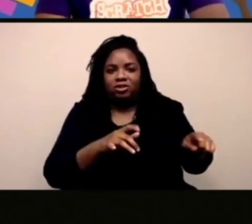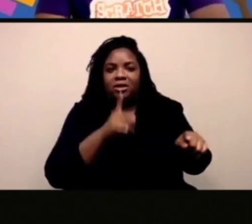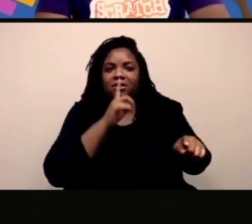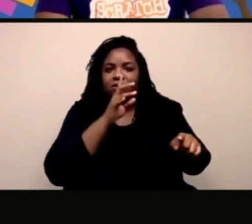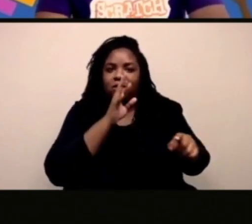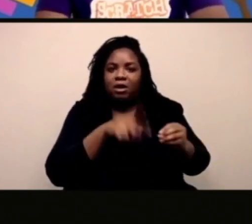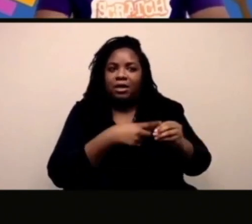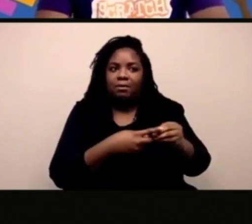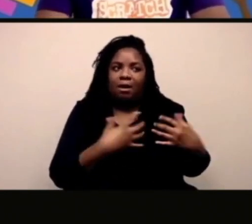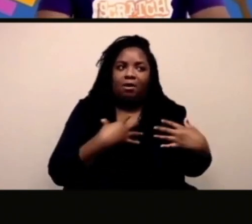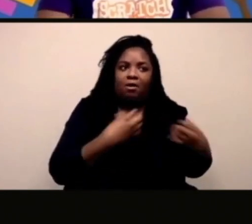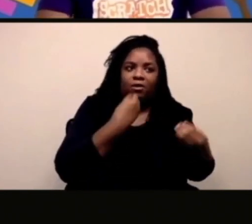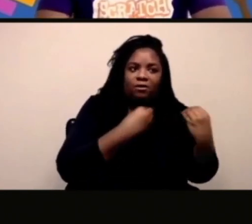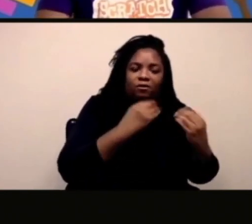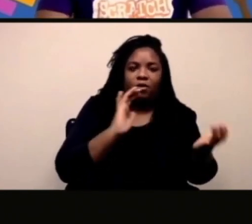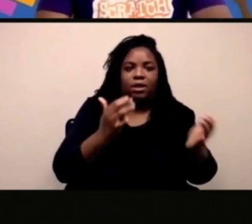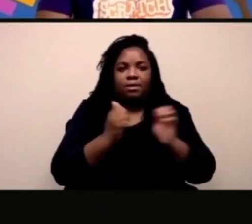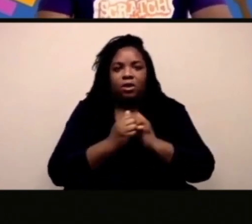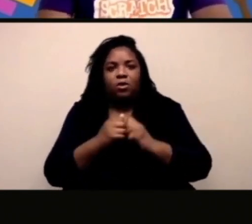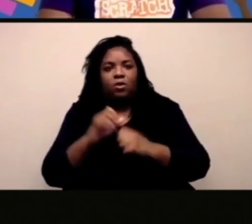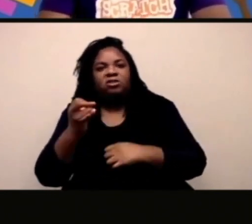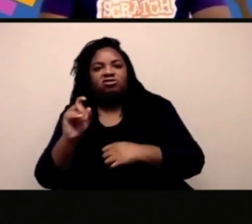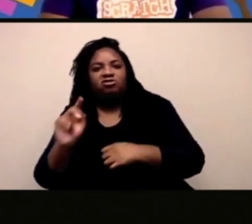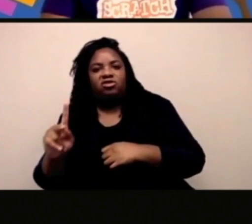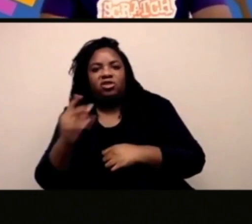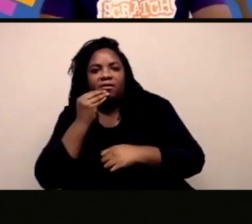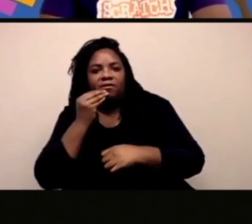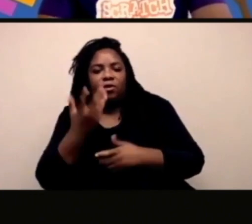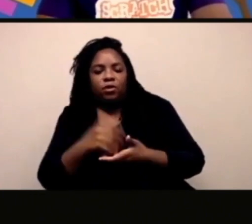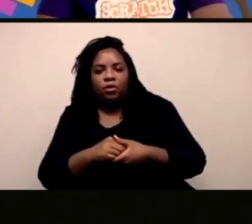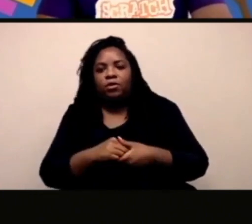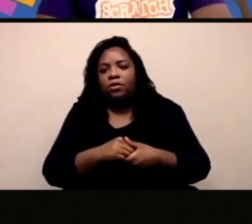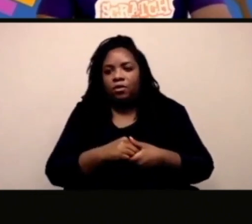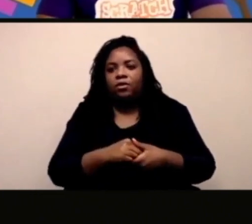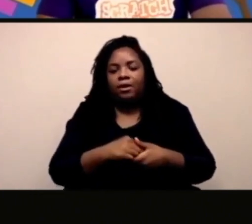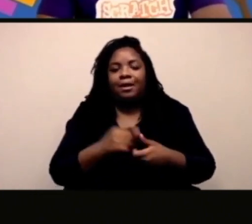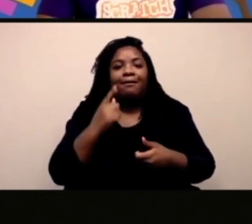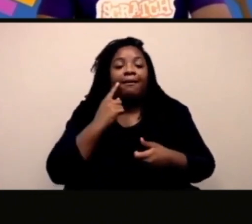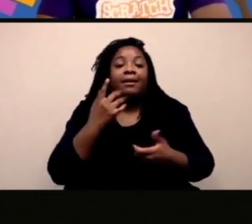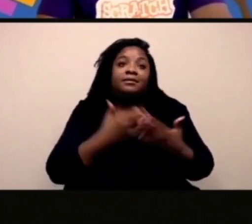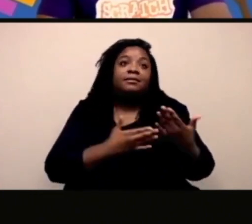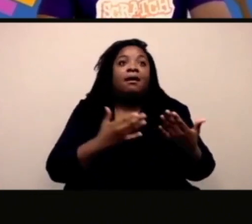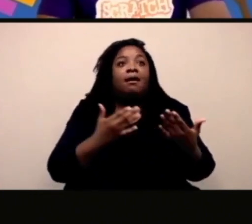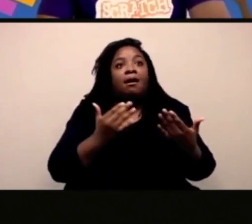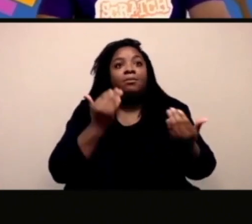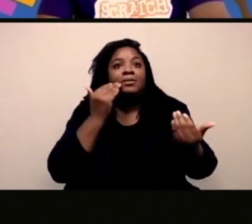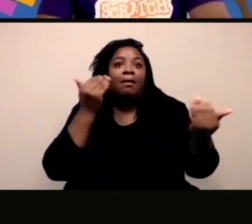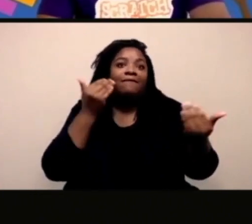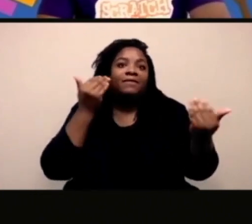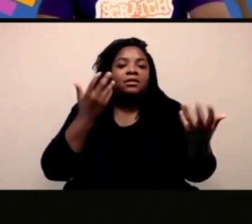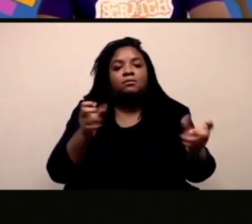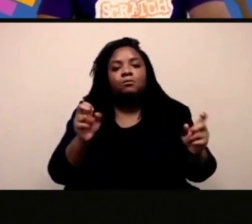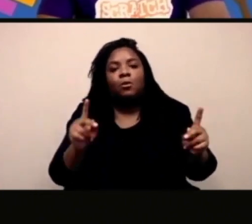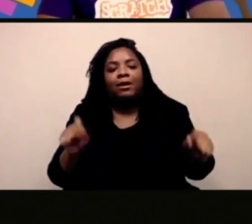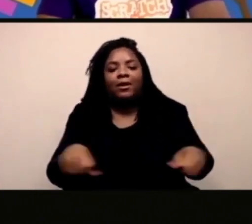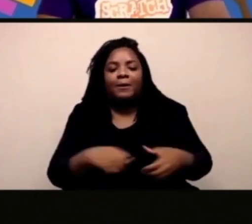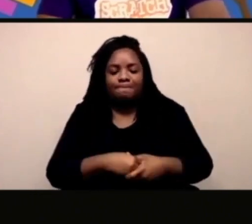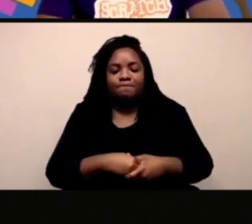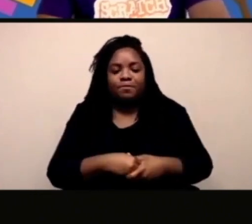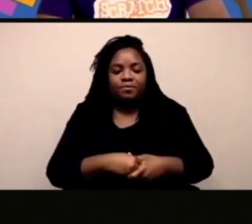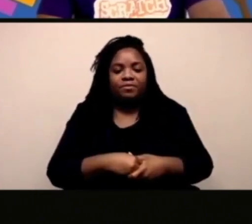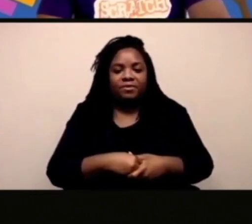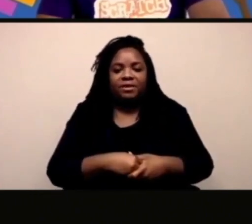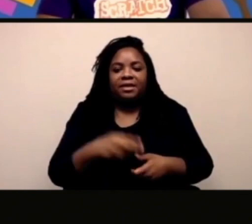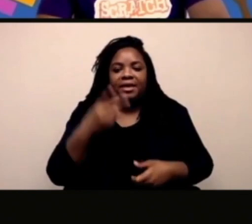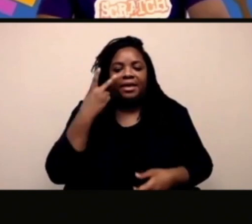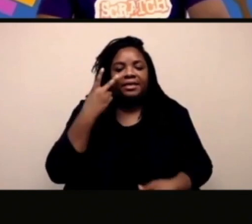versus junk food, sharing some of their one. Yes, I have made smiley faces. Great. Awesome. And then also the